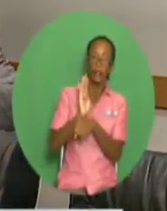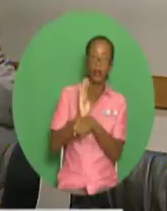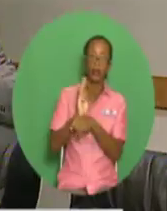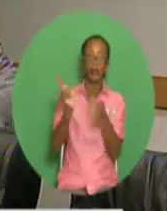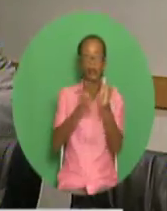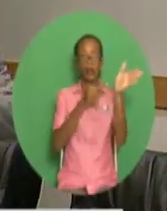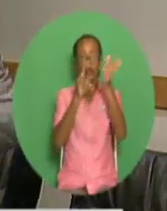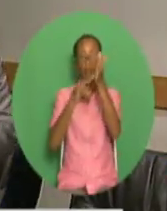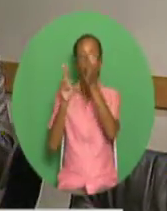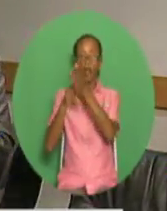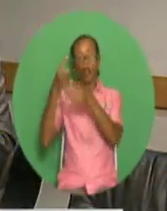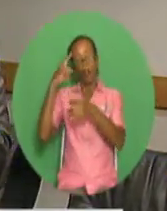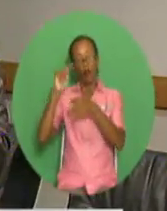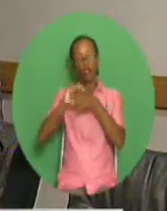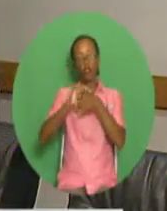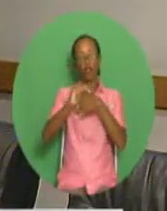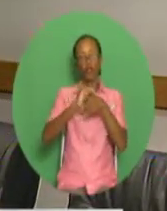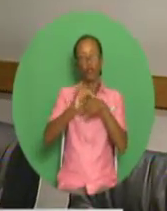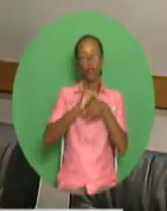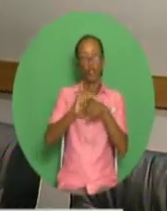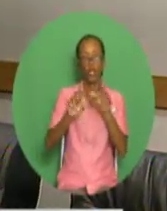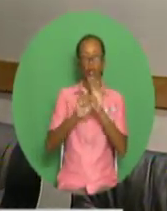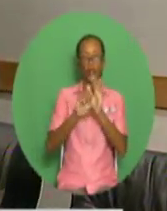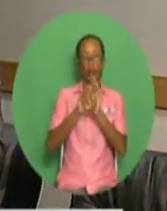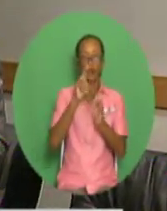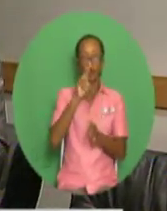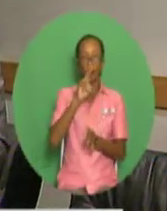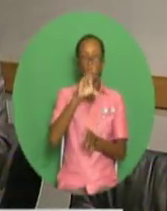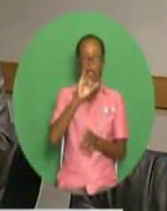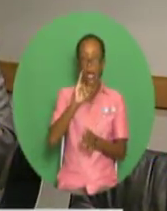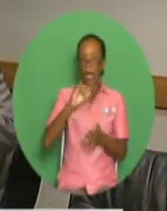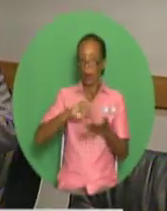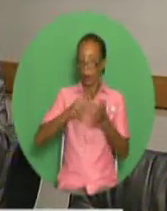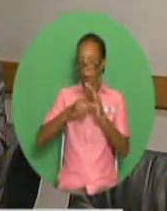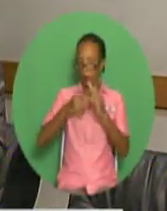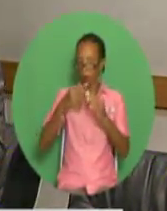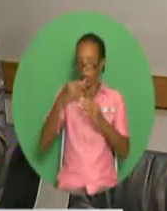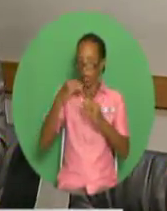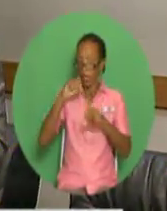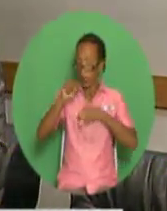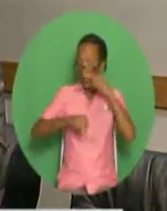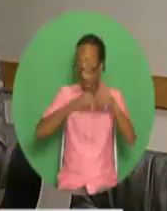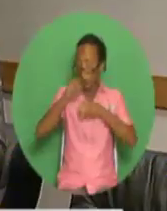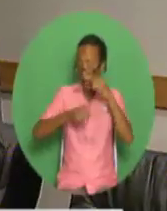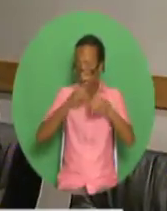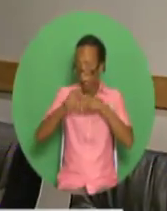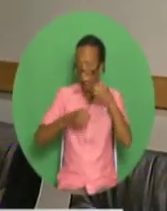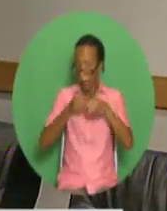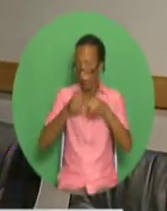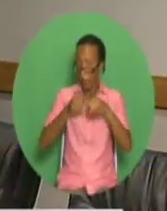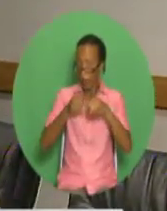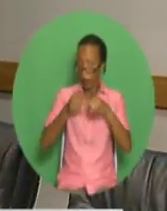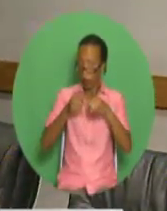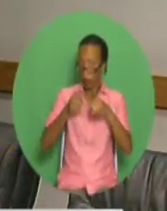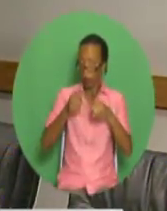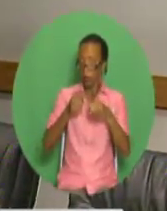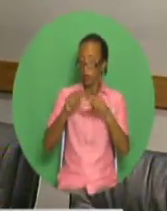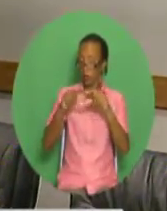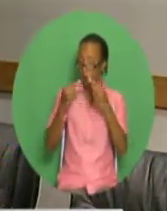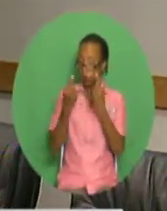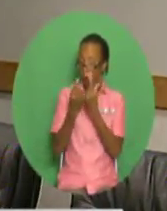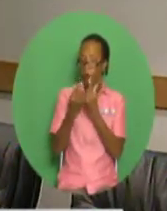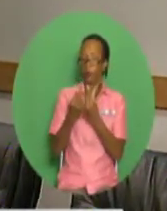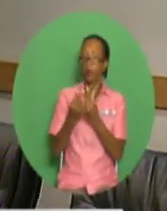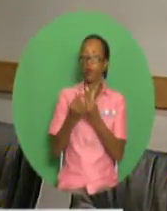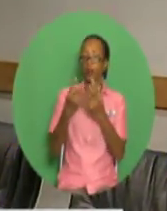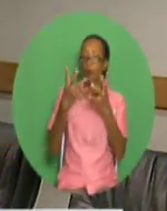for world training centers. UCI, which is the cycling world body, has already committed. By December, we hope to sign, where we're going to